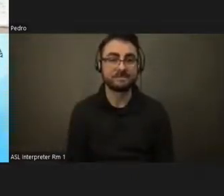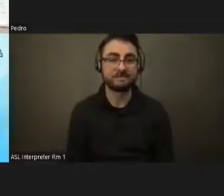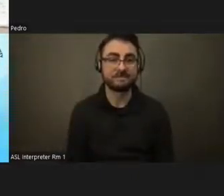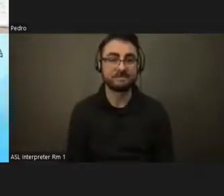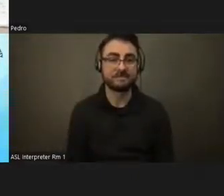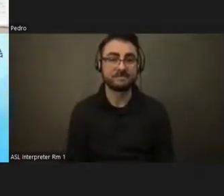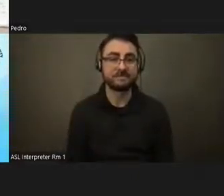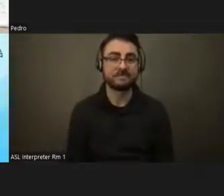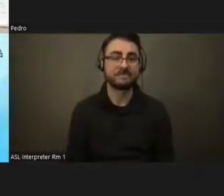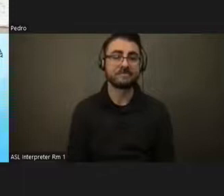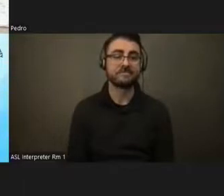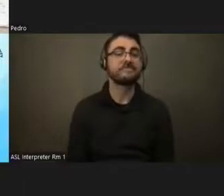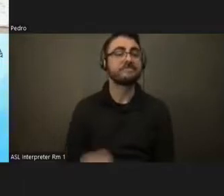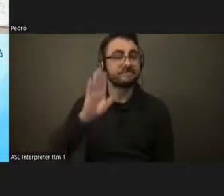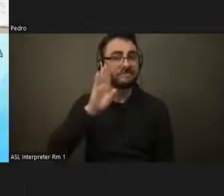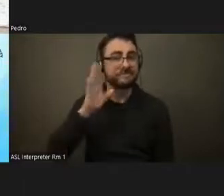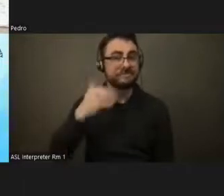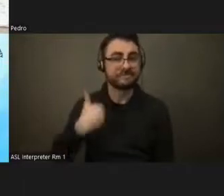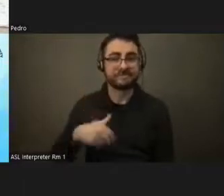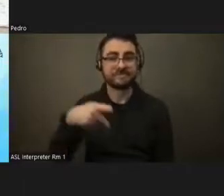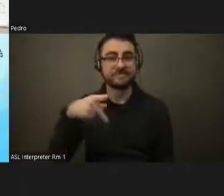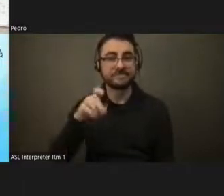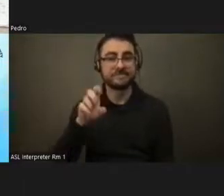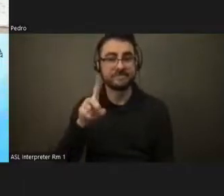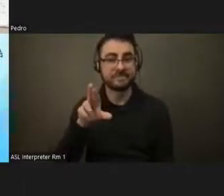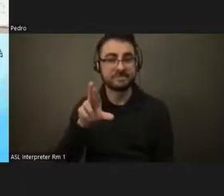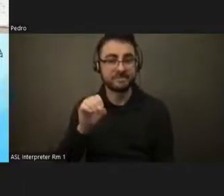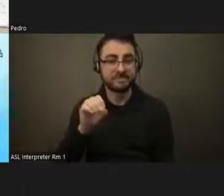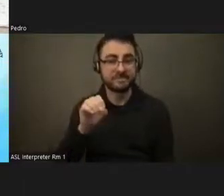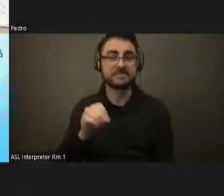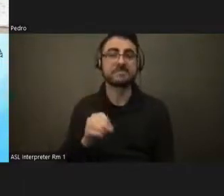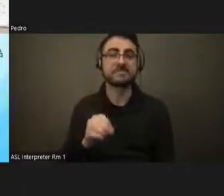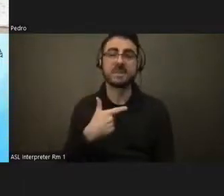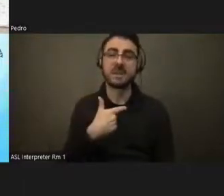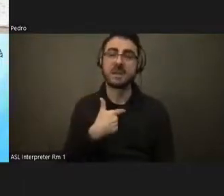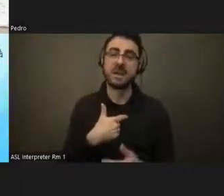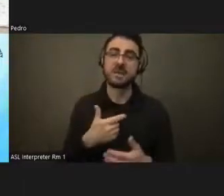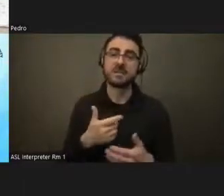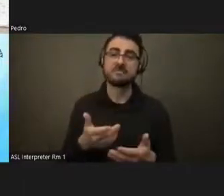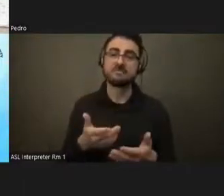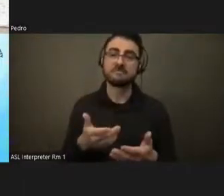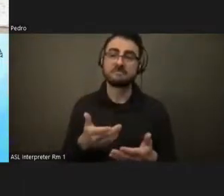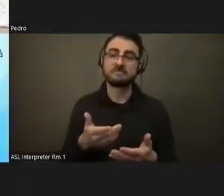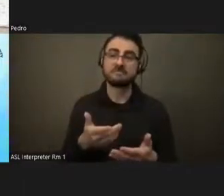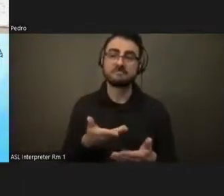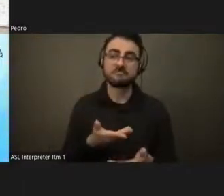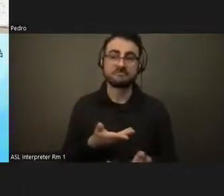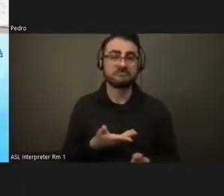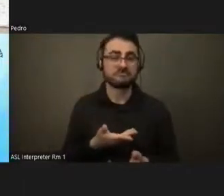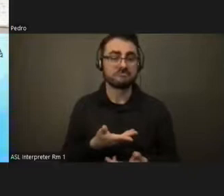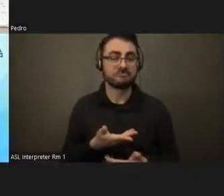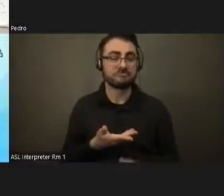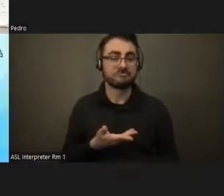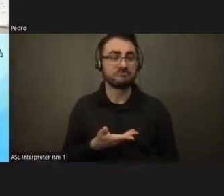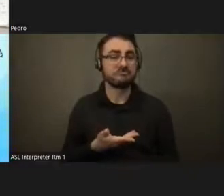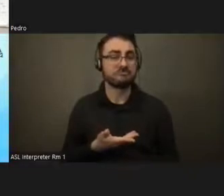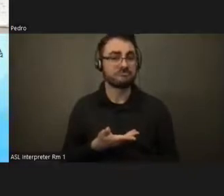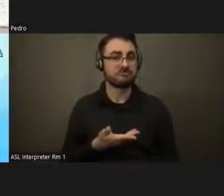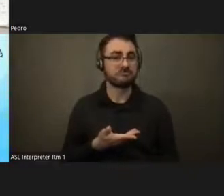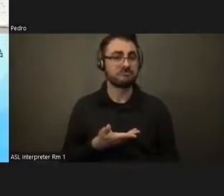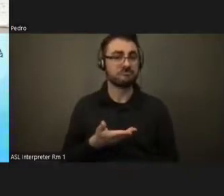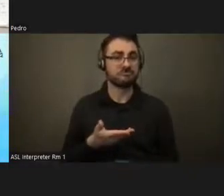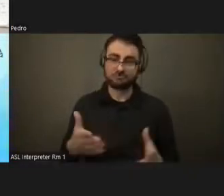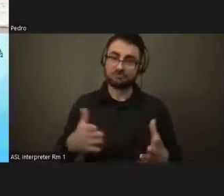Hello, I just want to first say I welcome the proposed leadership on the climate action that you've talked